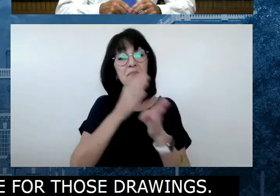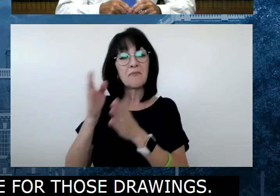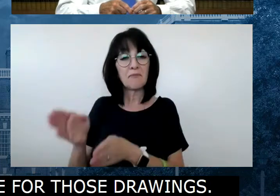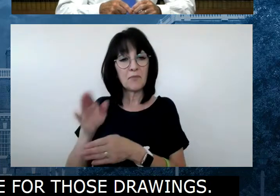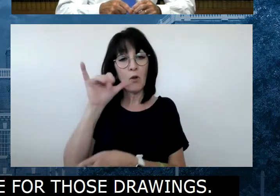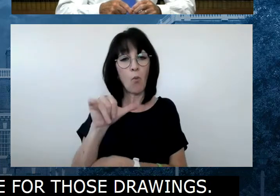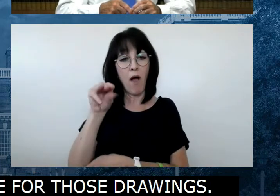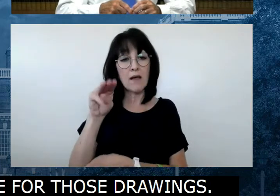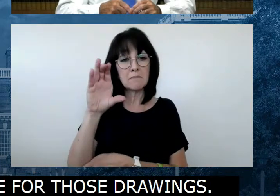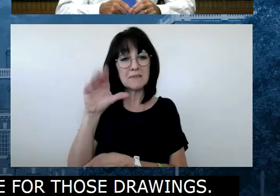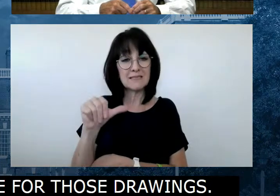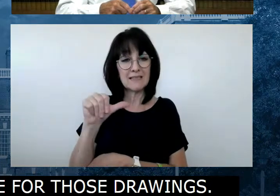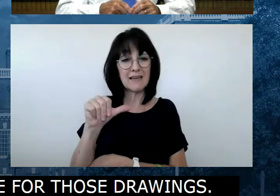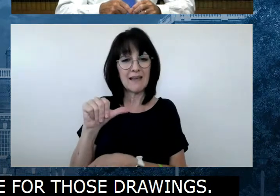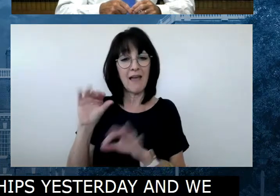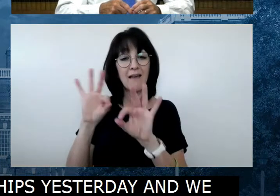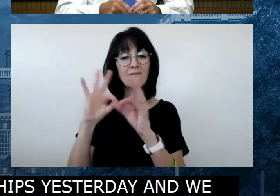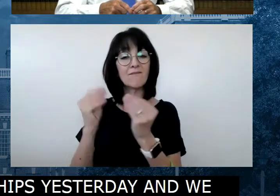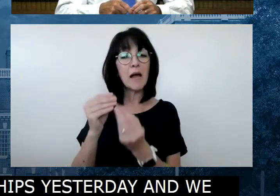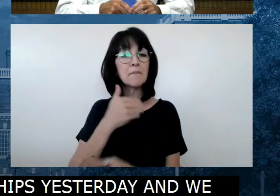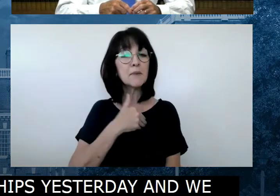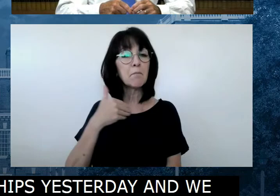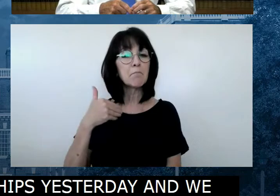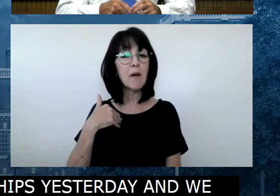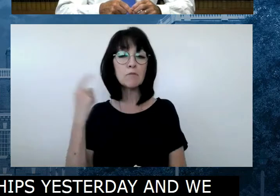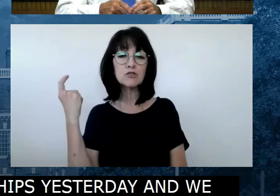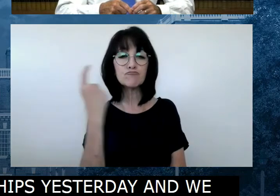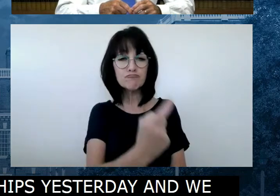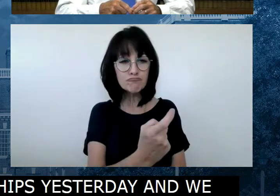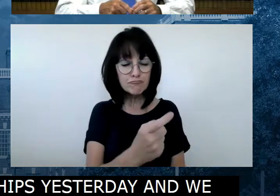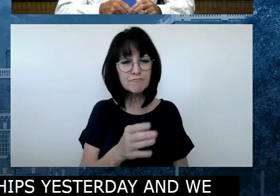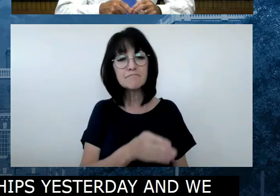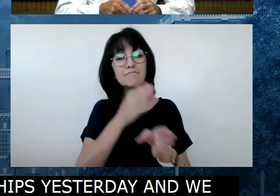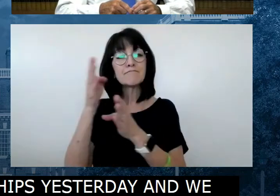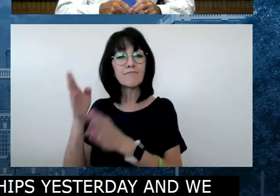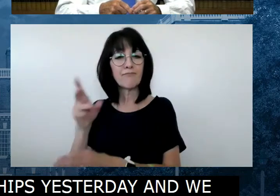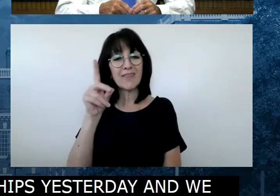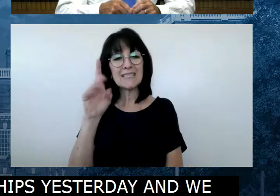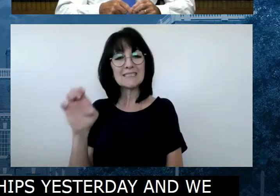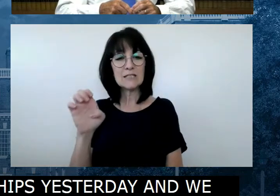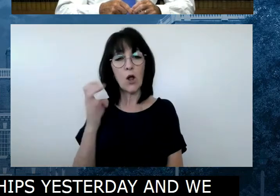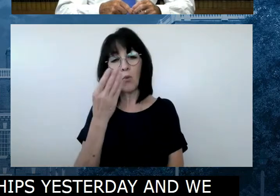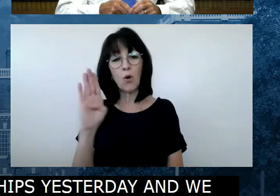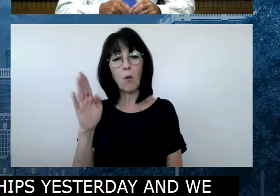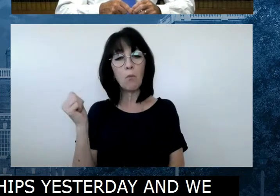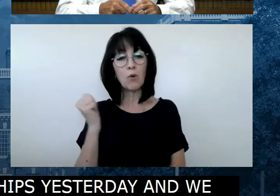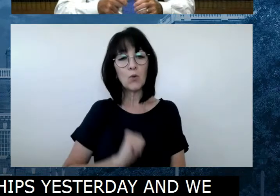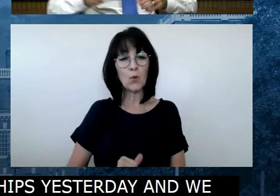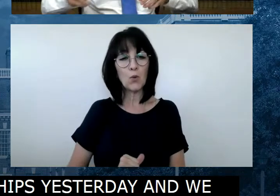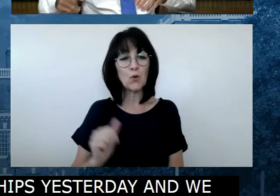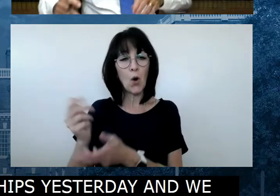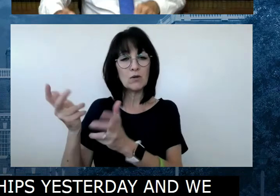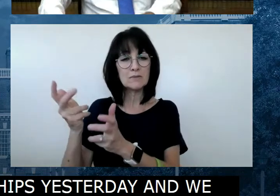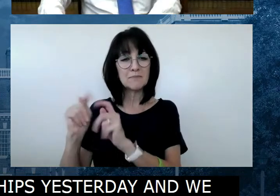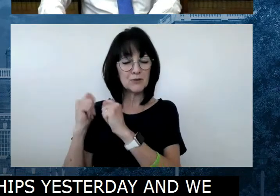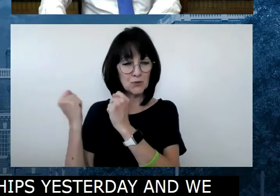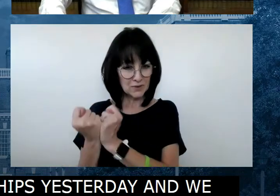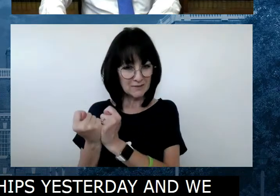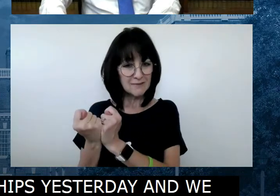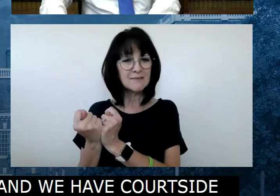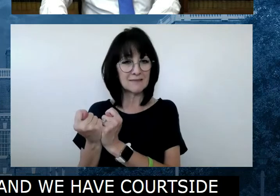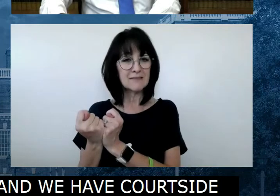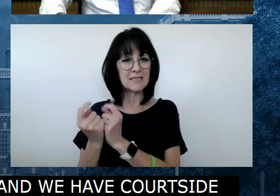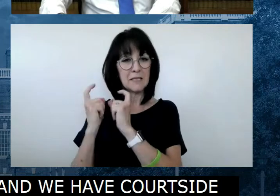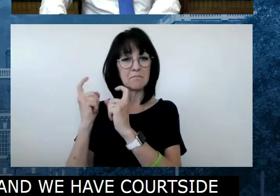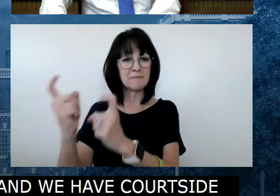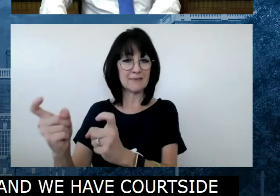have courtside tickets and VIP experiences at the Delaware Bluecoats that we're raffling off as well. And then the